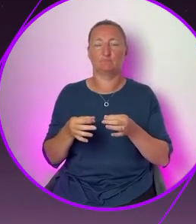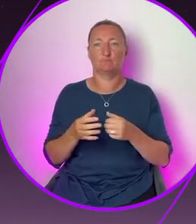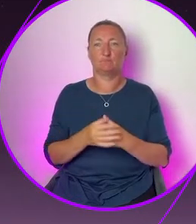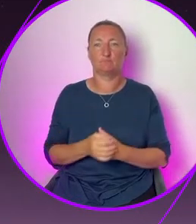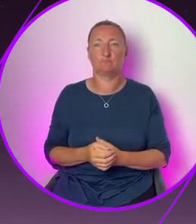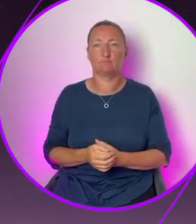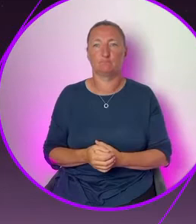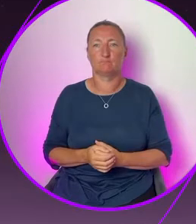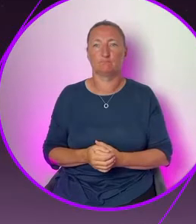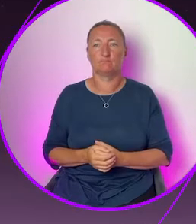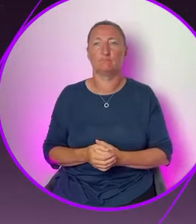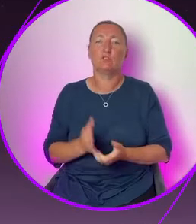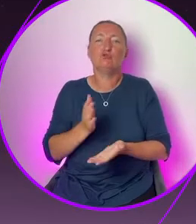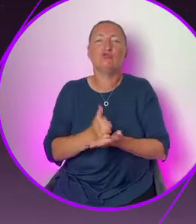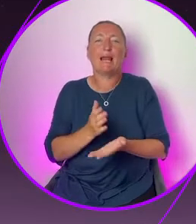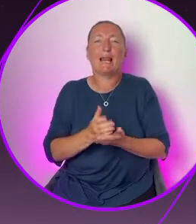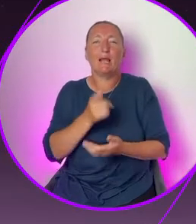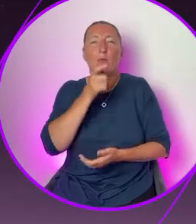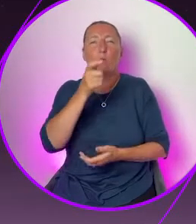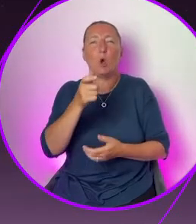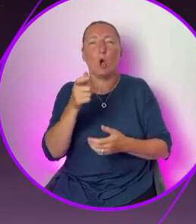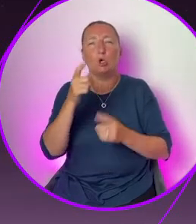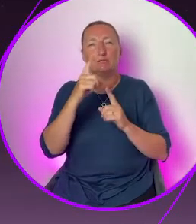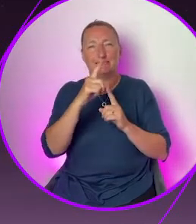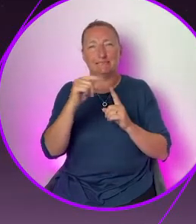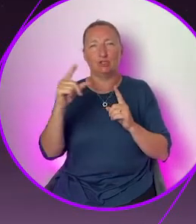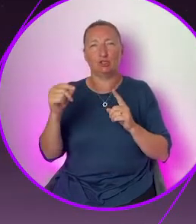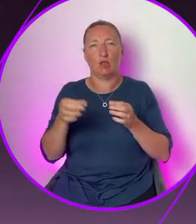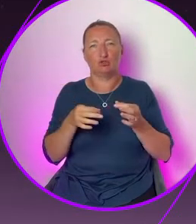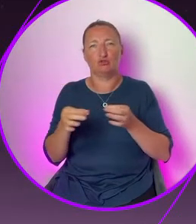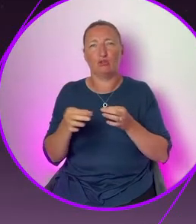a term that we need to lose. But this is sort of